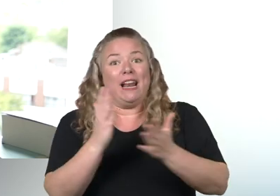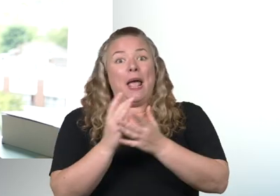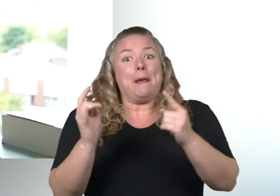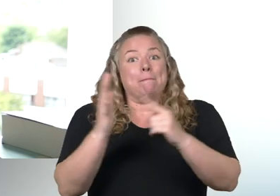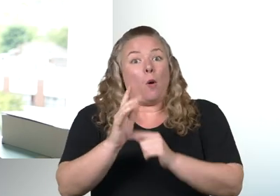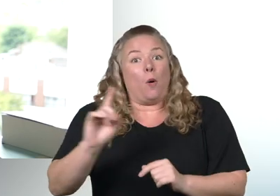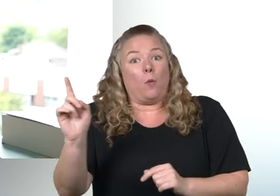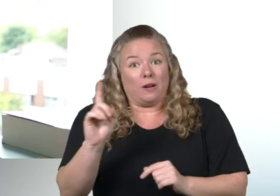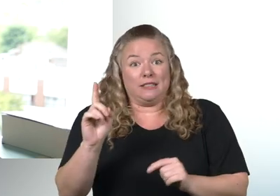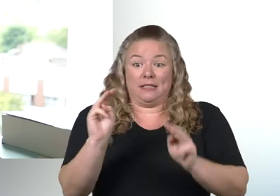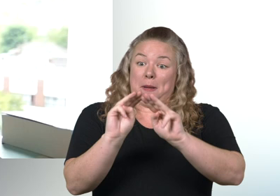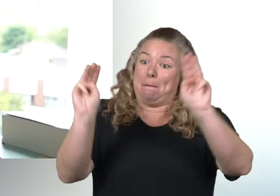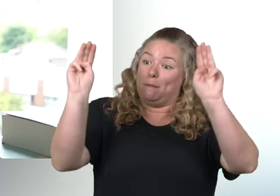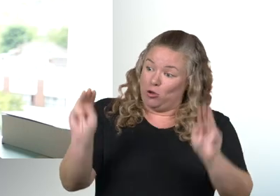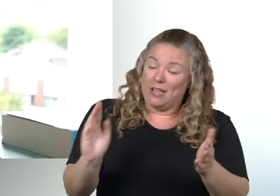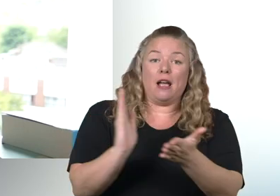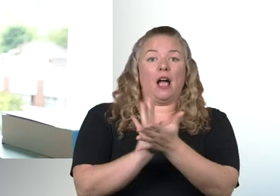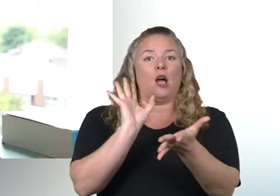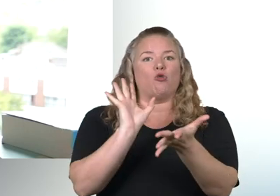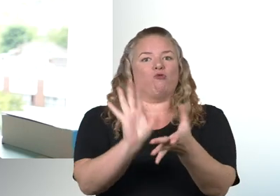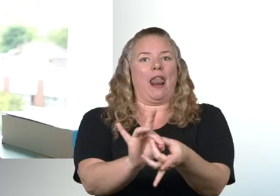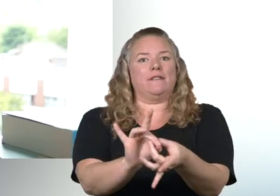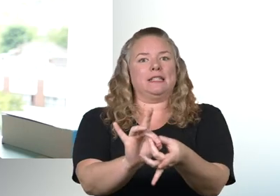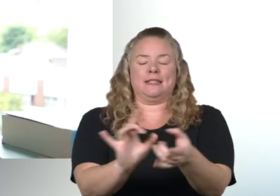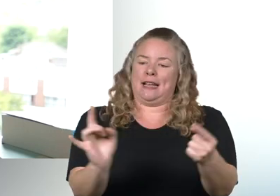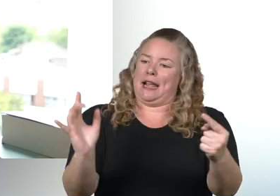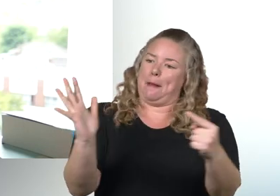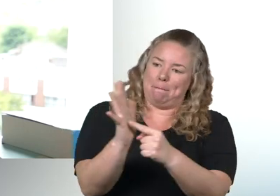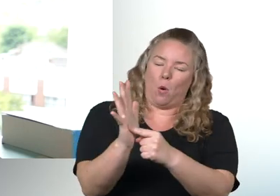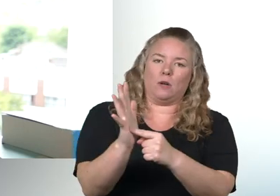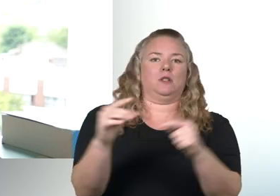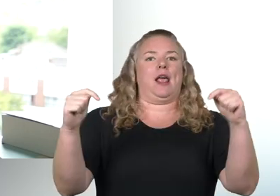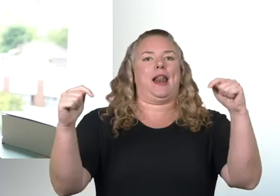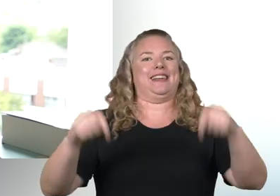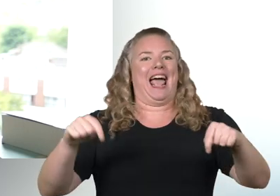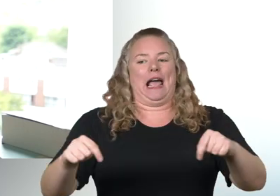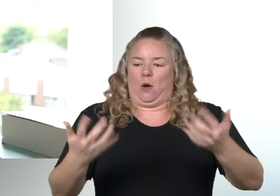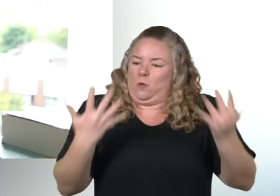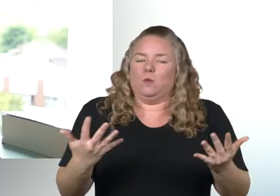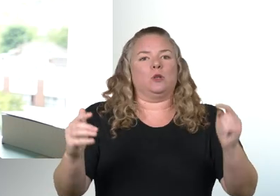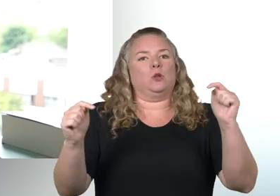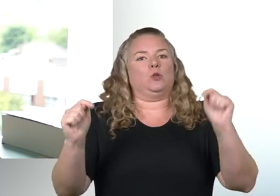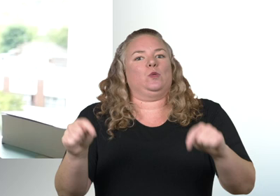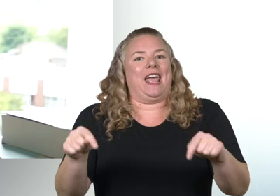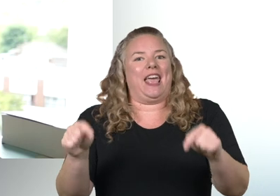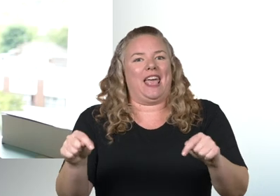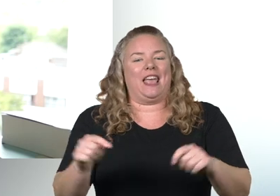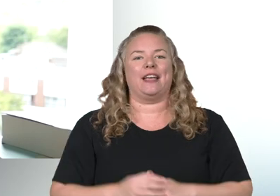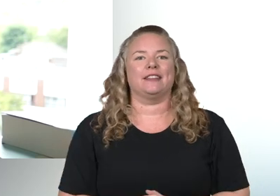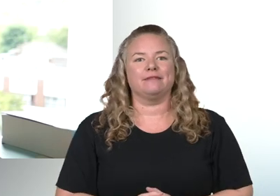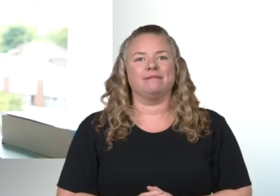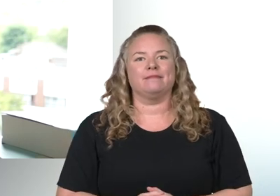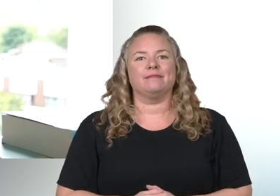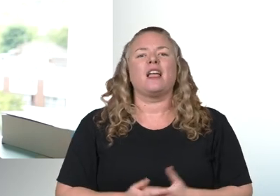know, what matters is whether the museum is still a place of relevance and